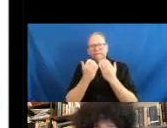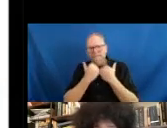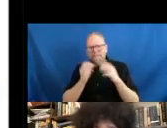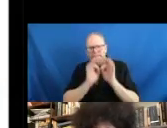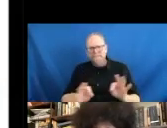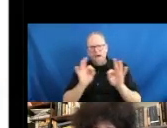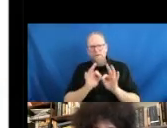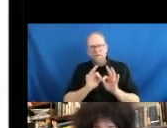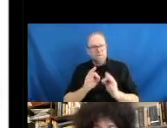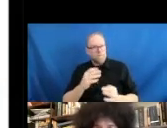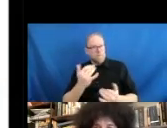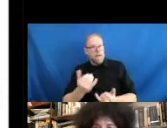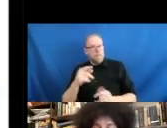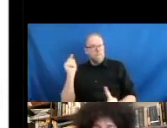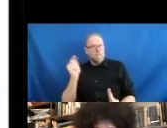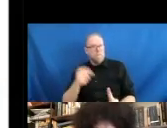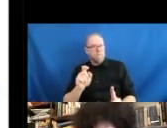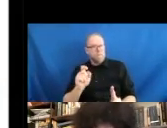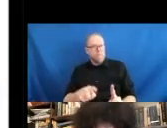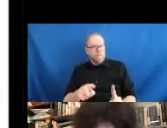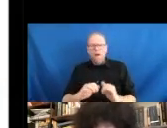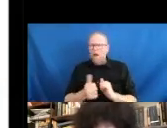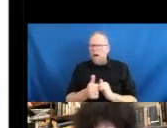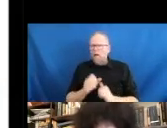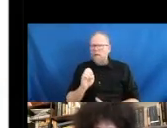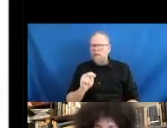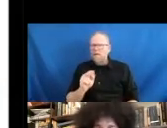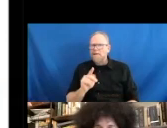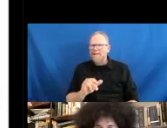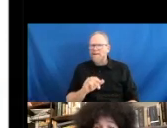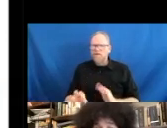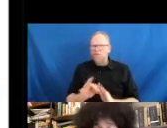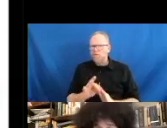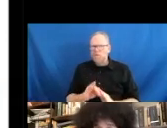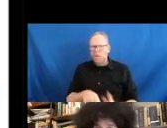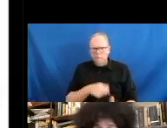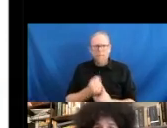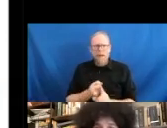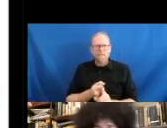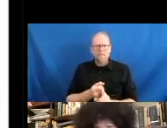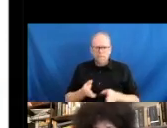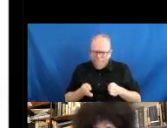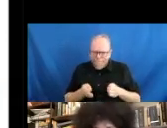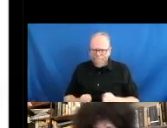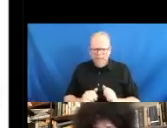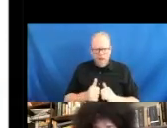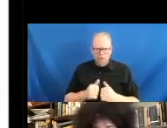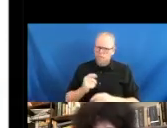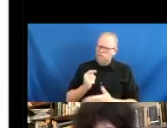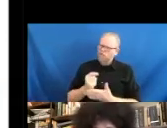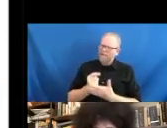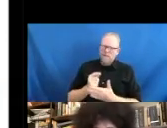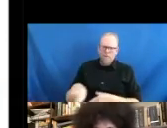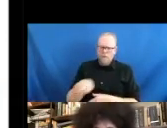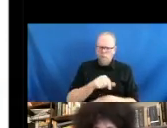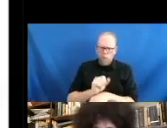to a critical question. How does entity choice impact the way that workers are treated in